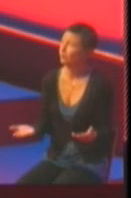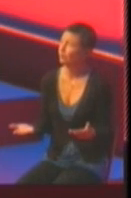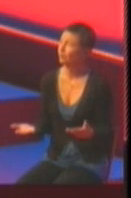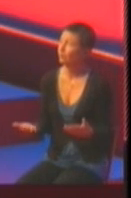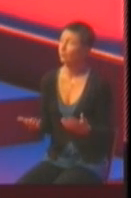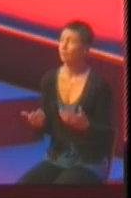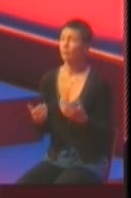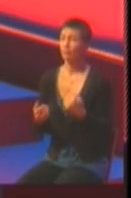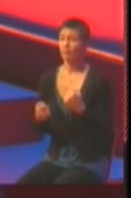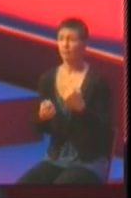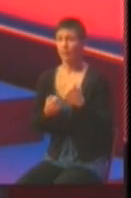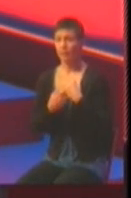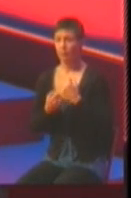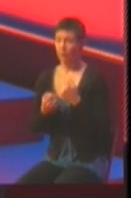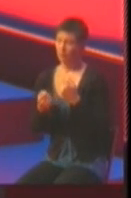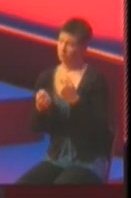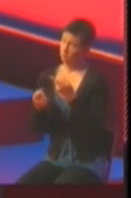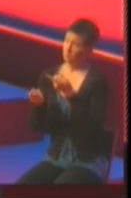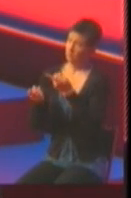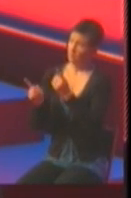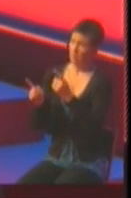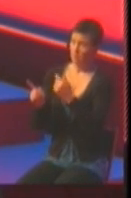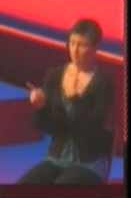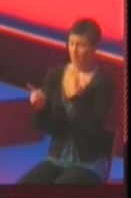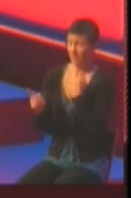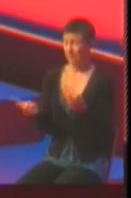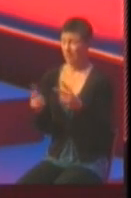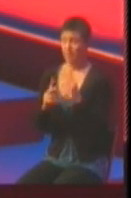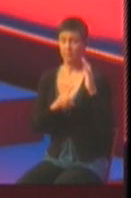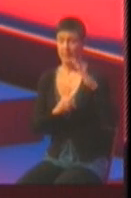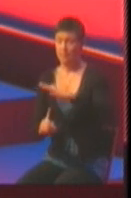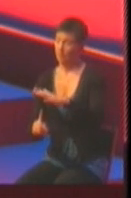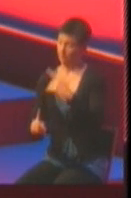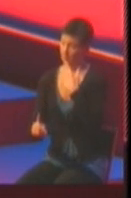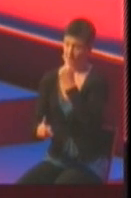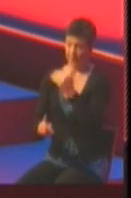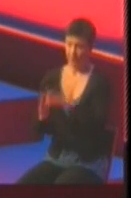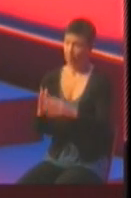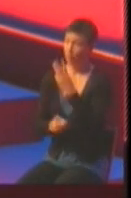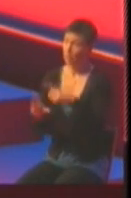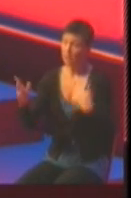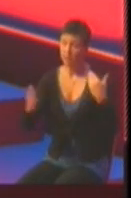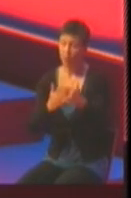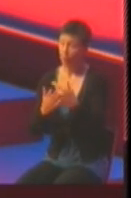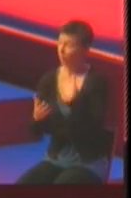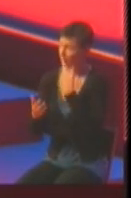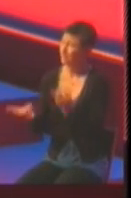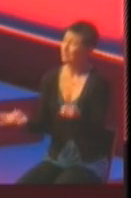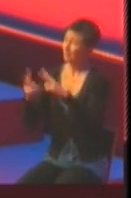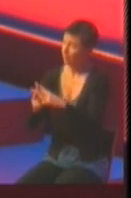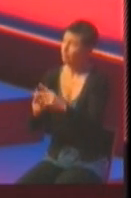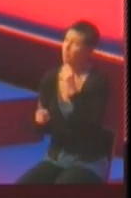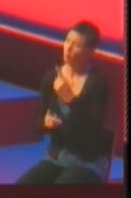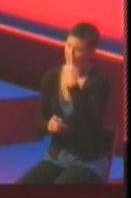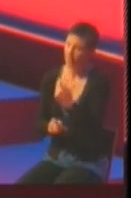Now, our commanders have almost double the helicopter capacity of 3 years ago, but of course we can